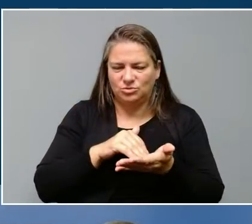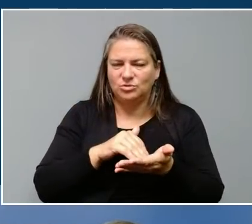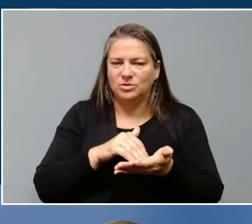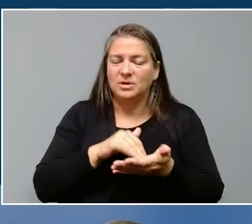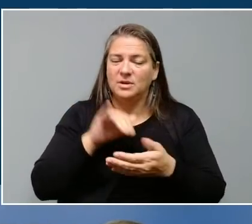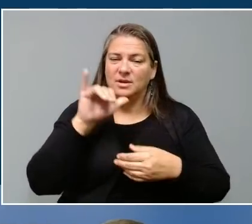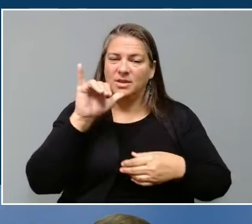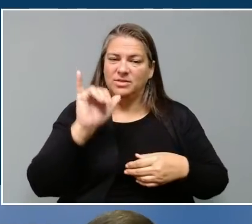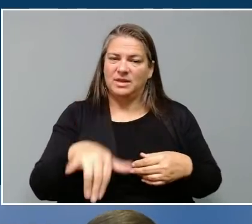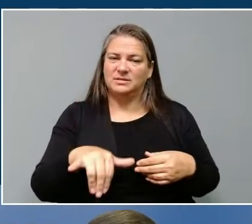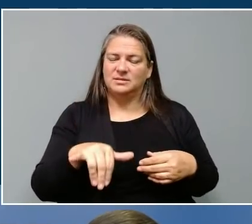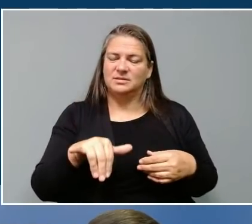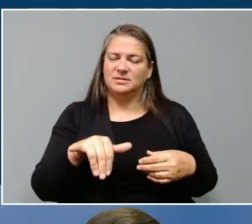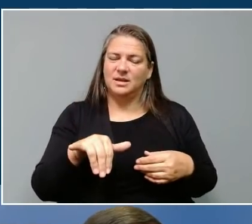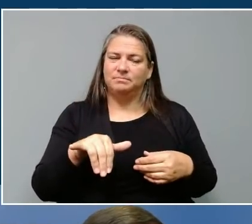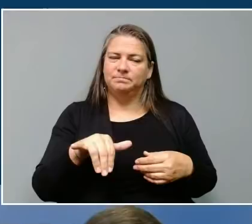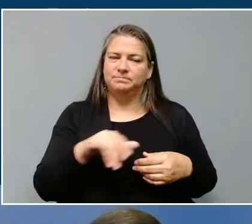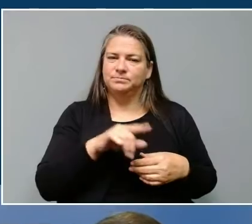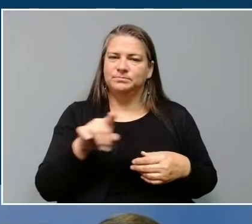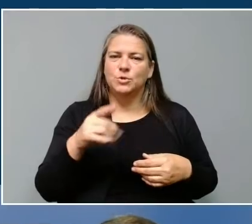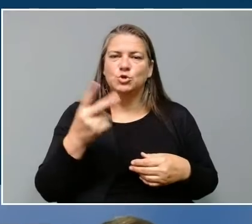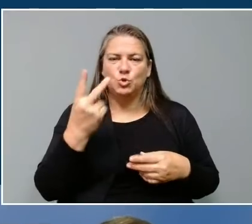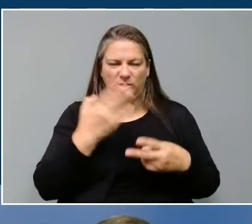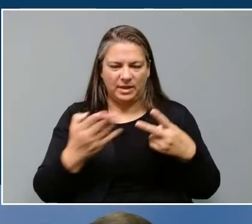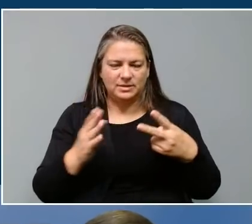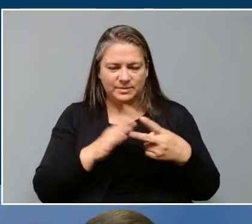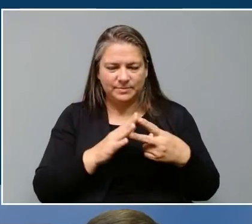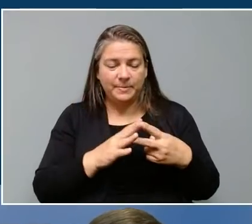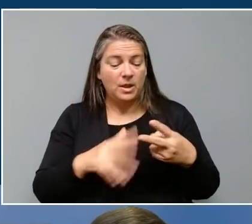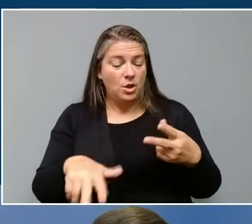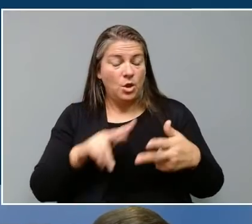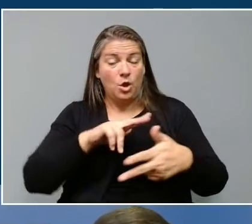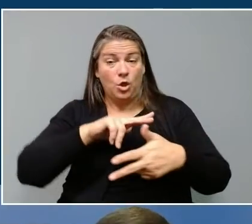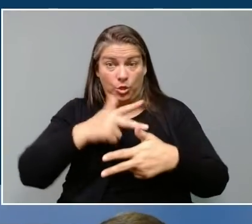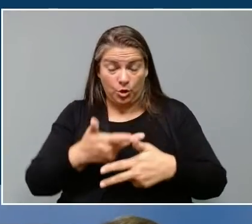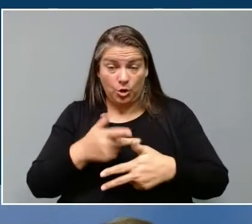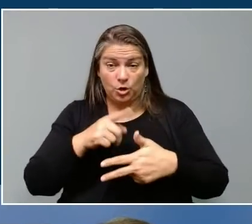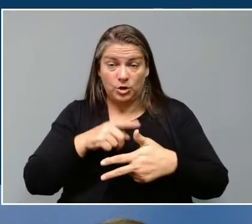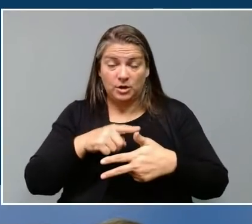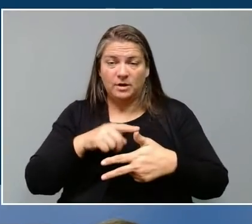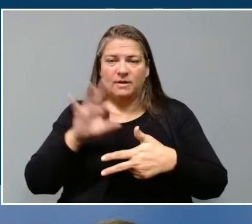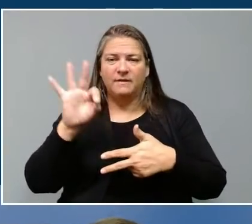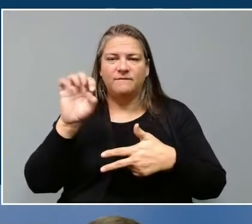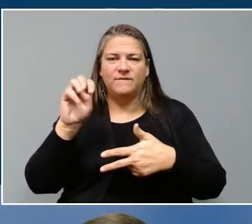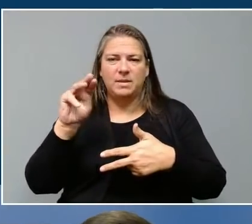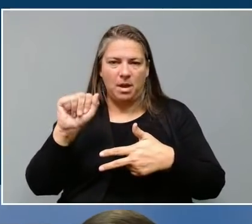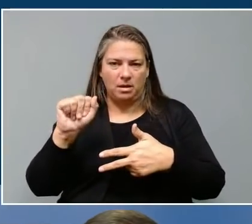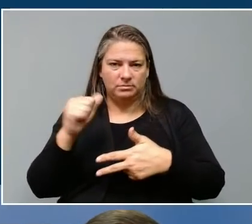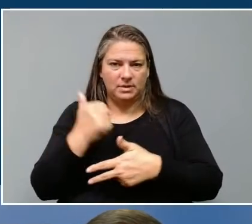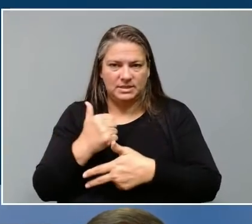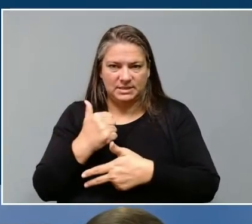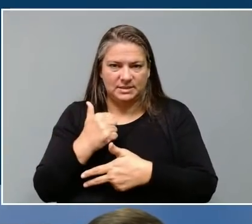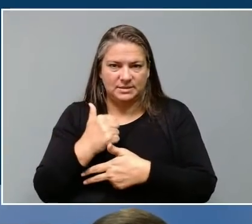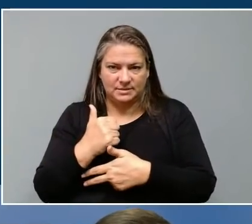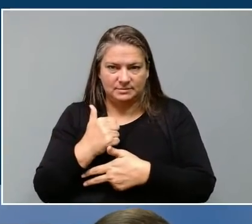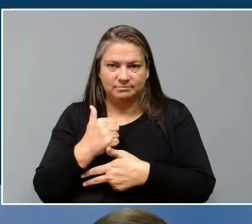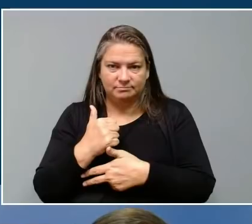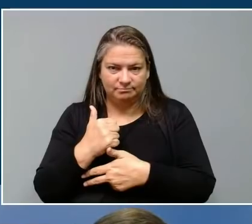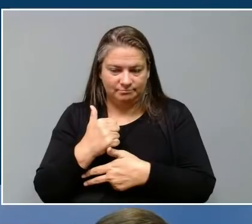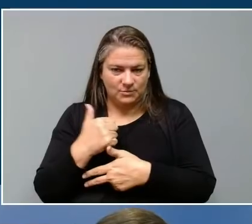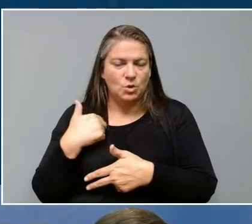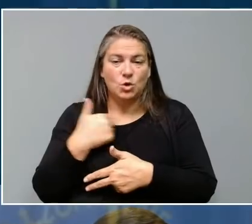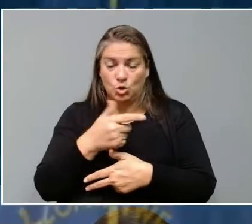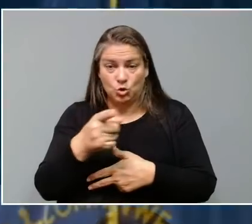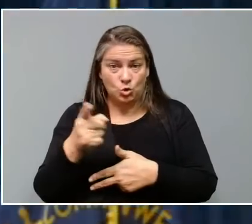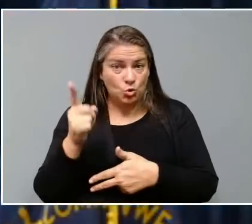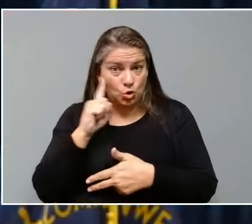were 2 steps. The third step was getting FEMA assistance. And we have already, you heard,